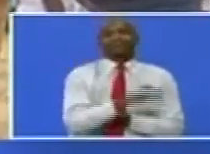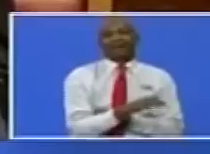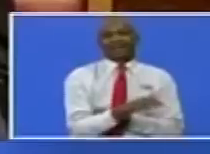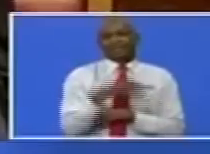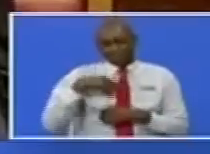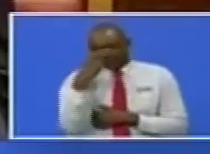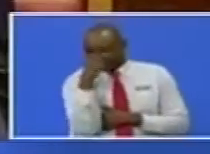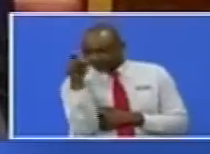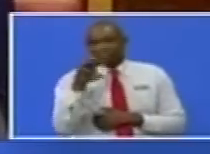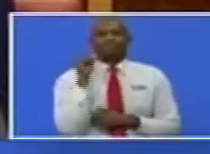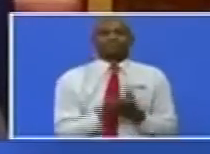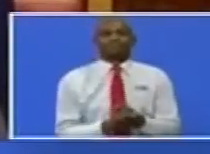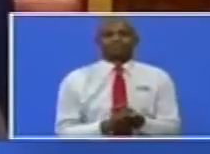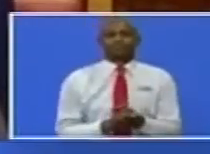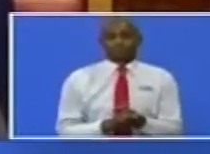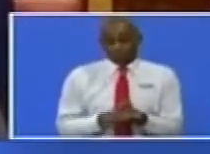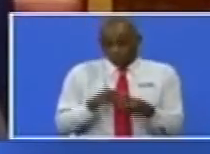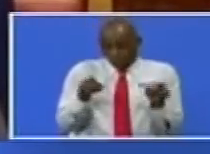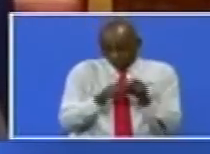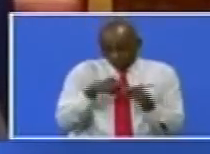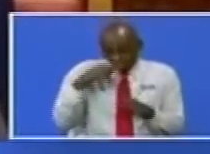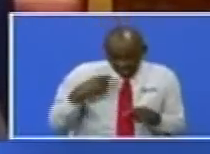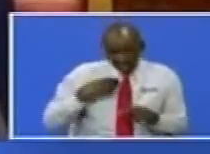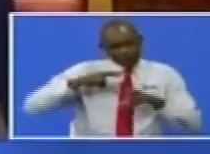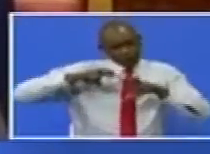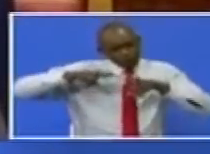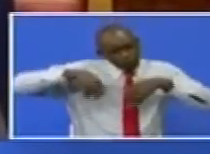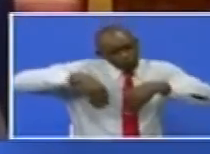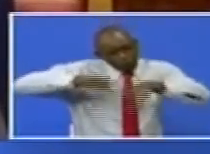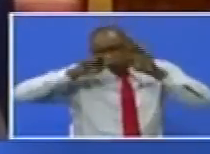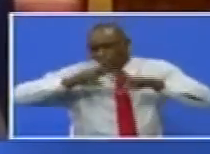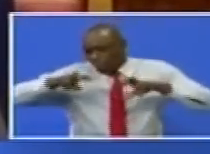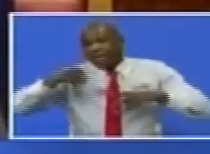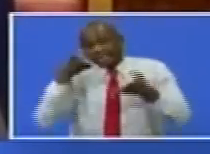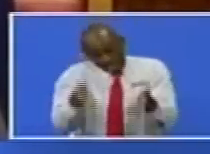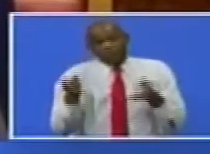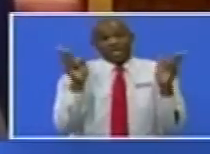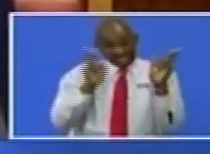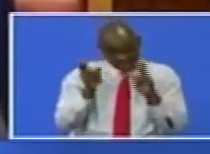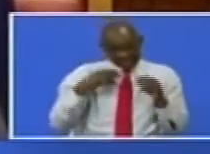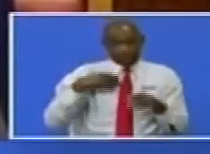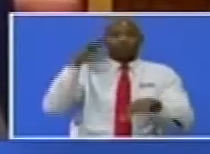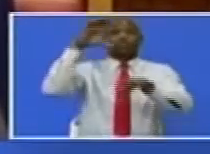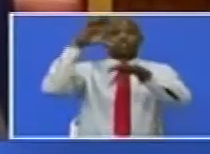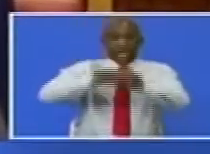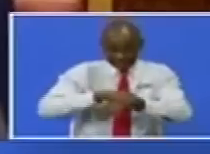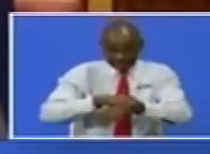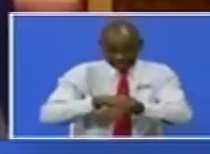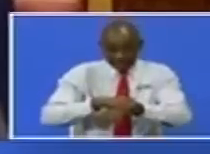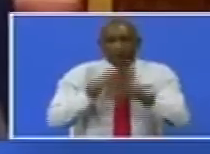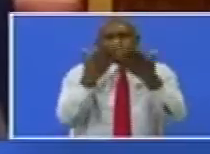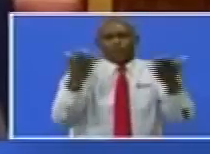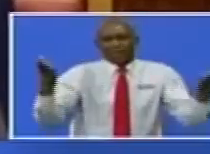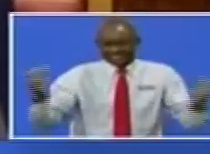suspects. Consequently, we have traced and are now preparing for seizure property